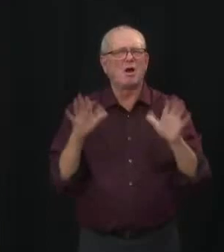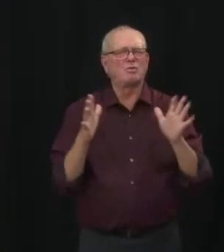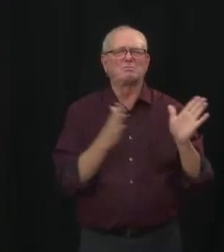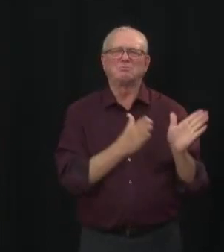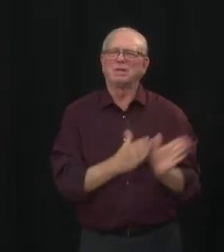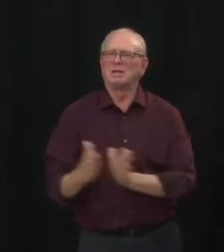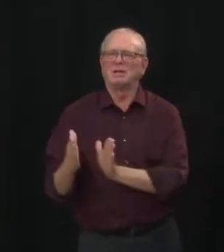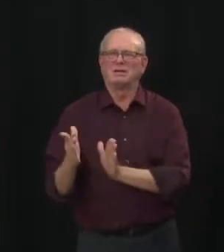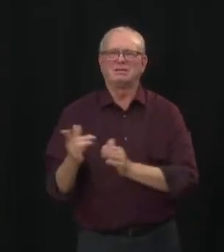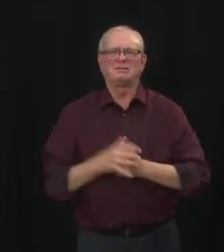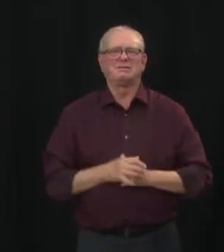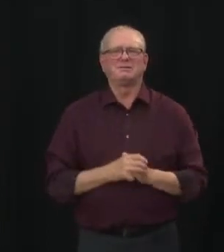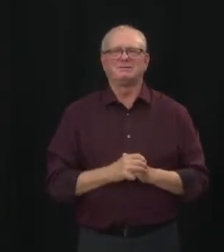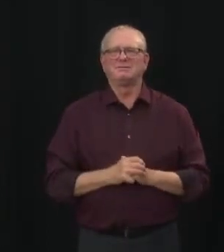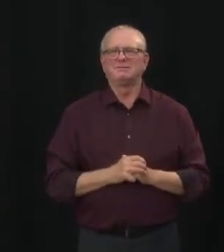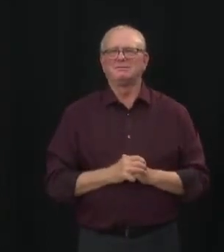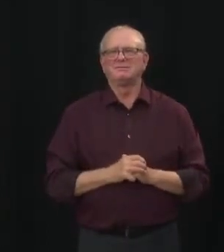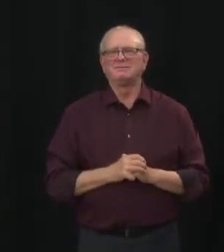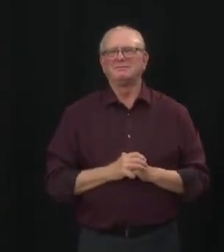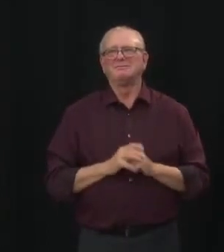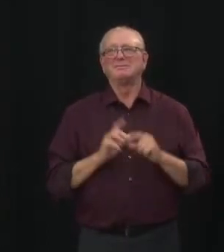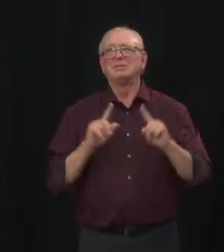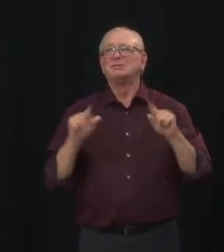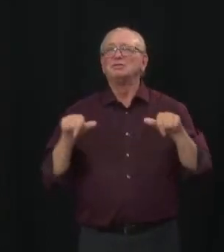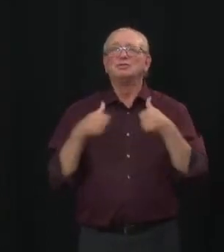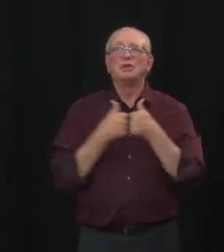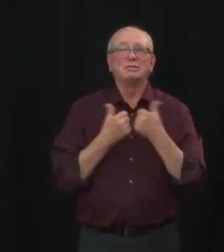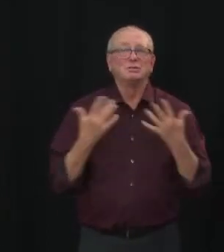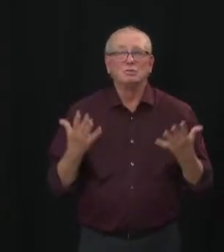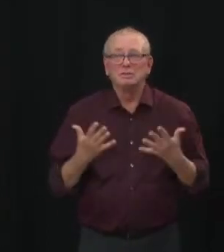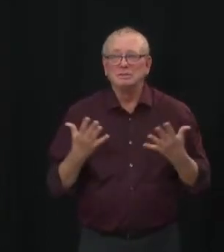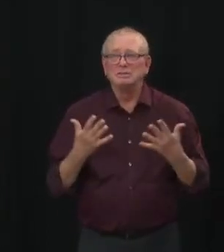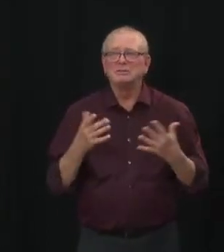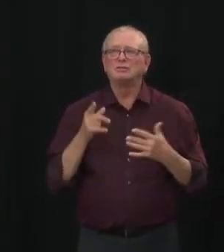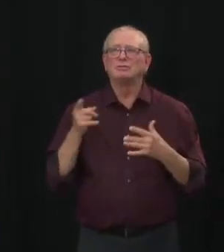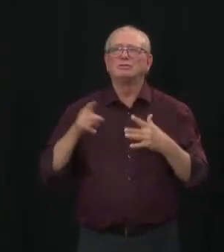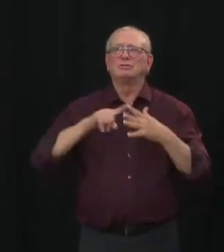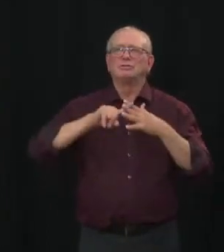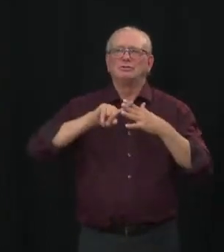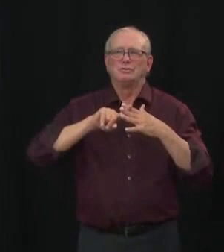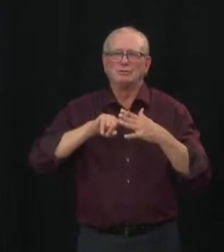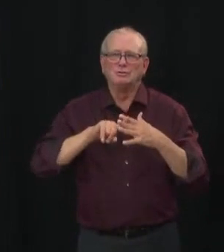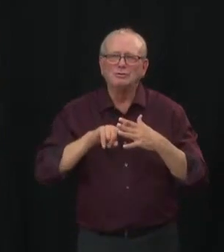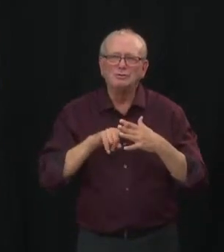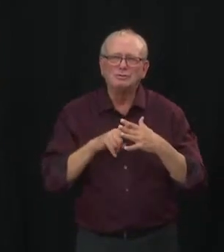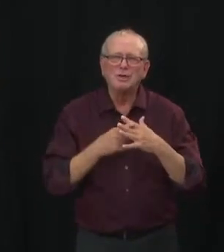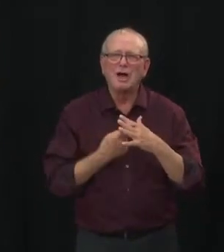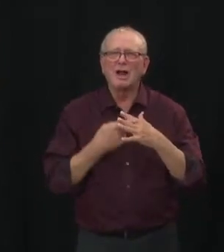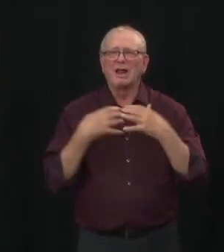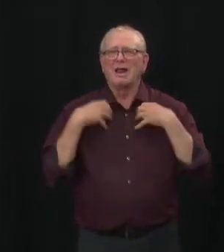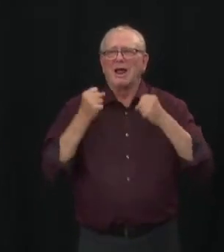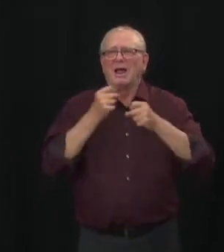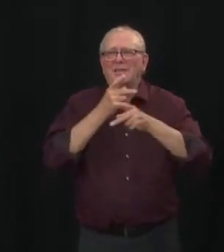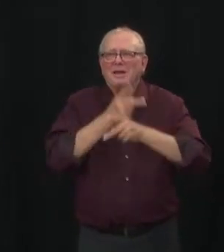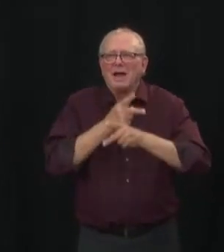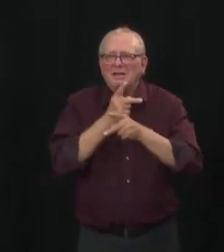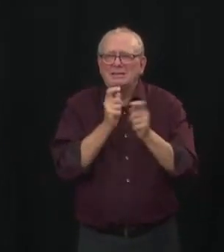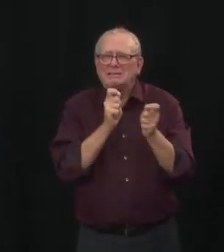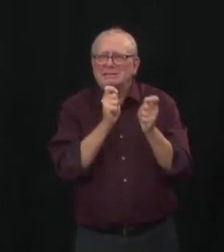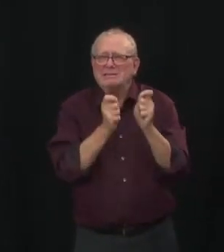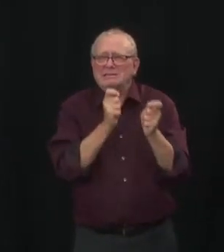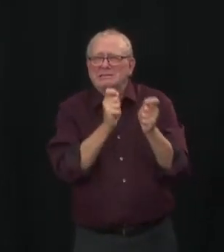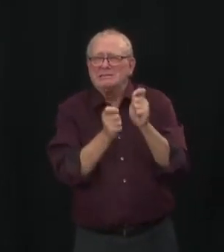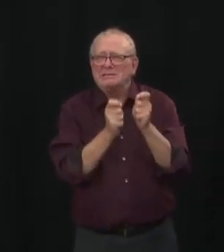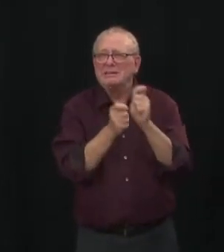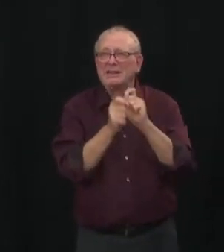step of the, you know, continuing the transformation, then handing it over to someone else on a multi-year program.